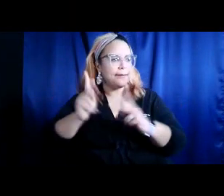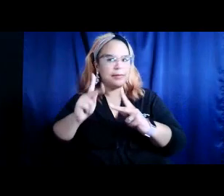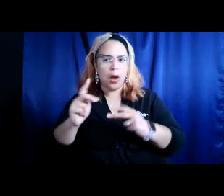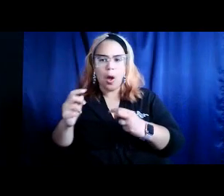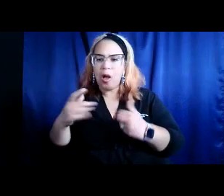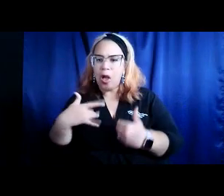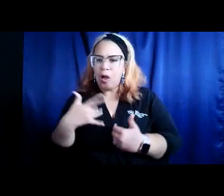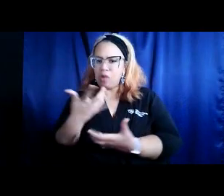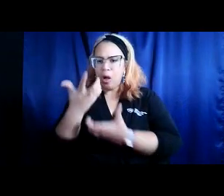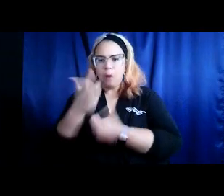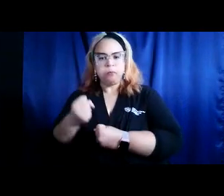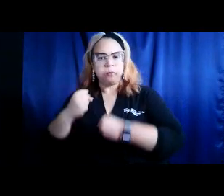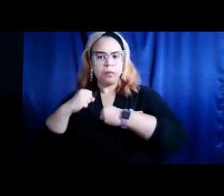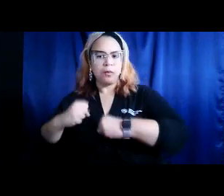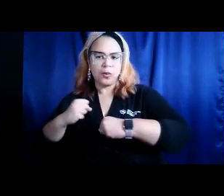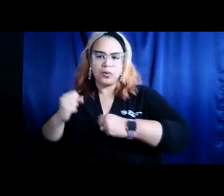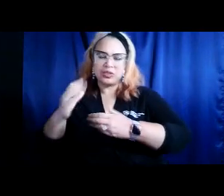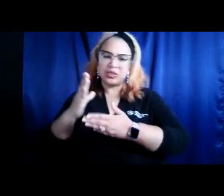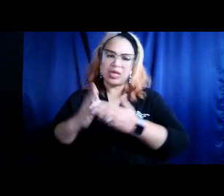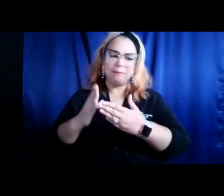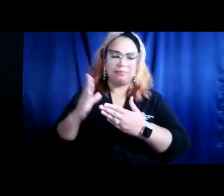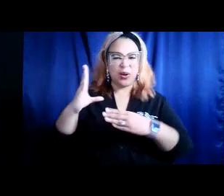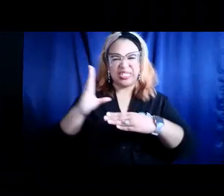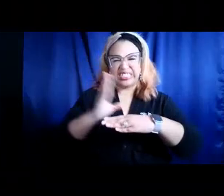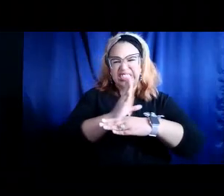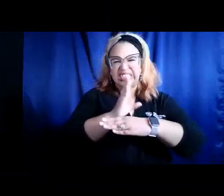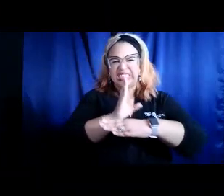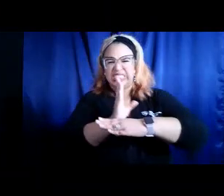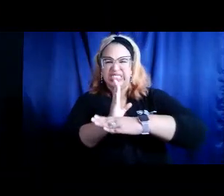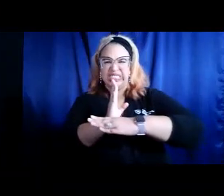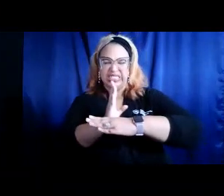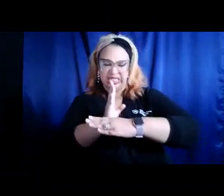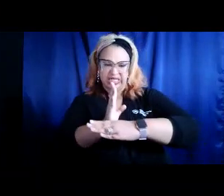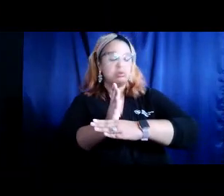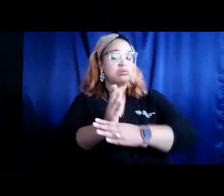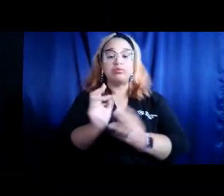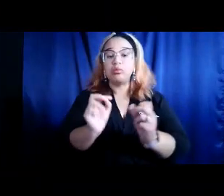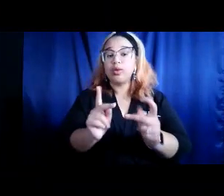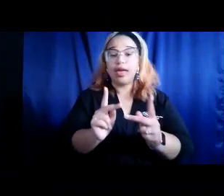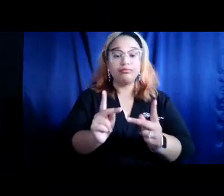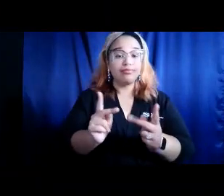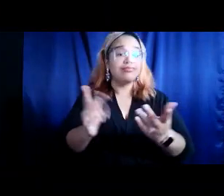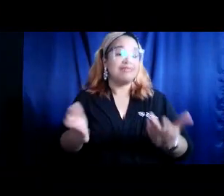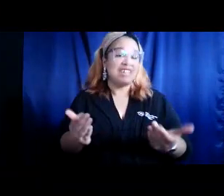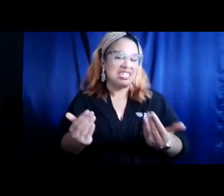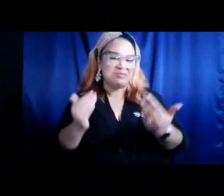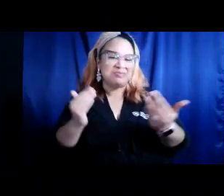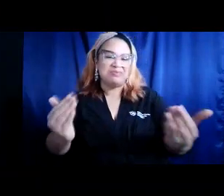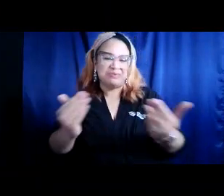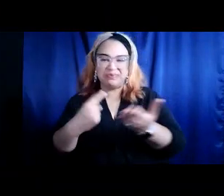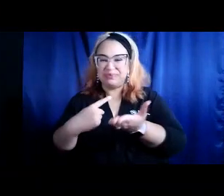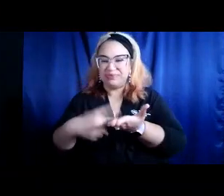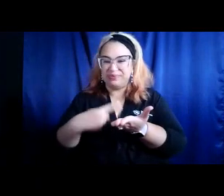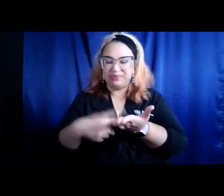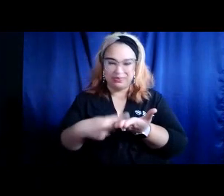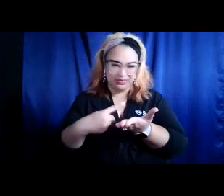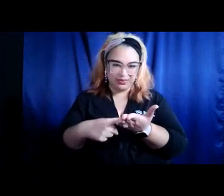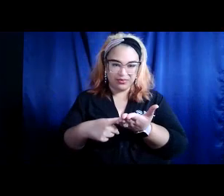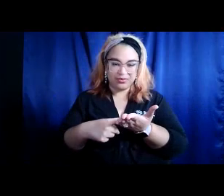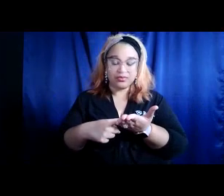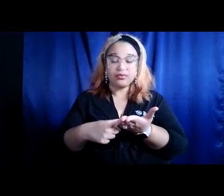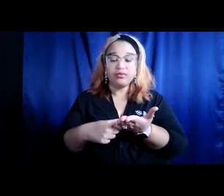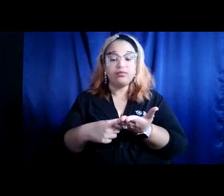kind of right in the middle for the majority. So let's go ahead and dive in. In today's webinar, we will offer strategies to